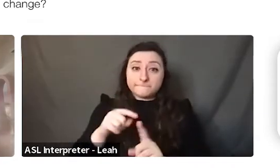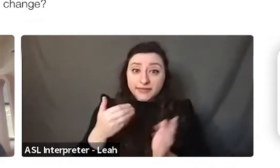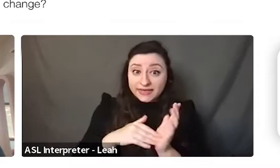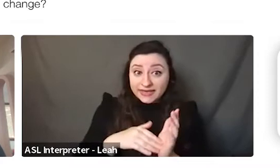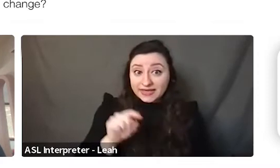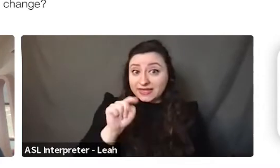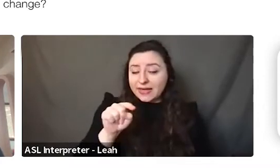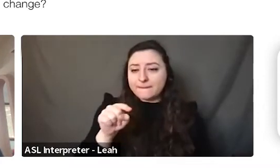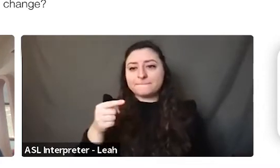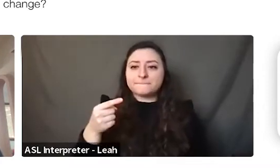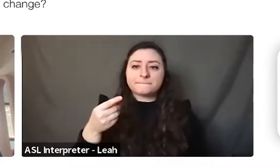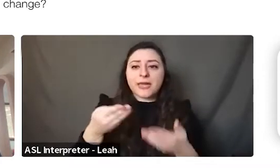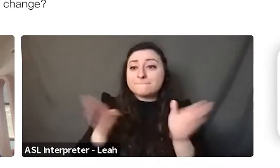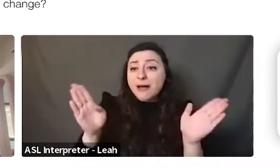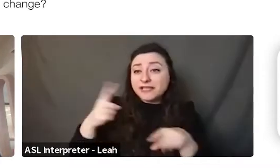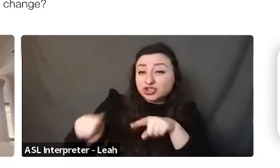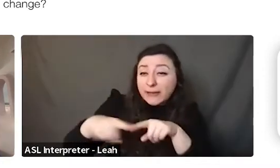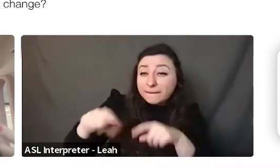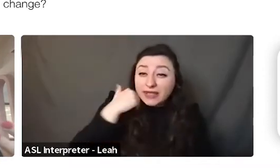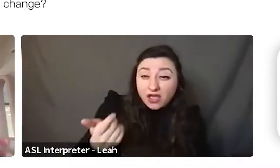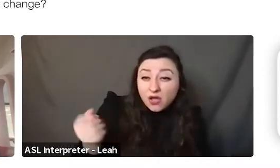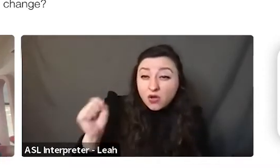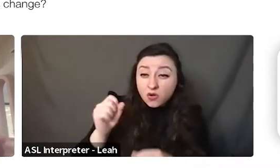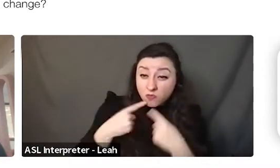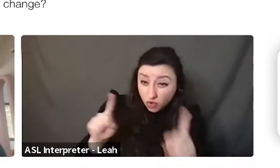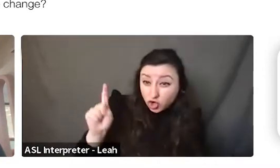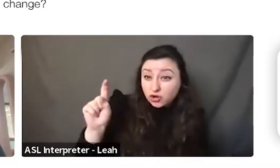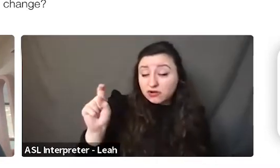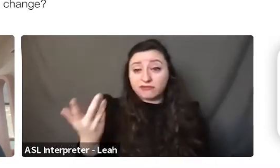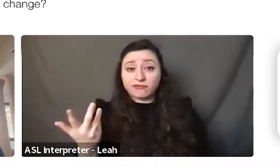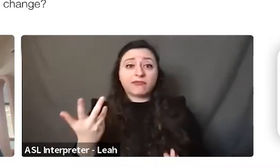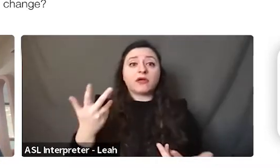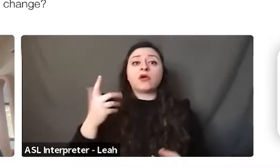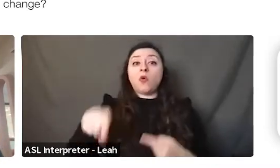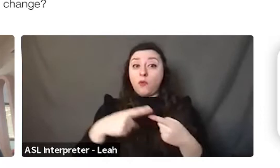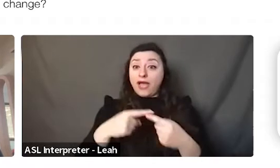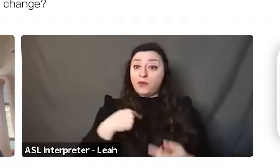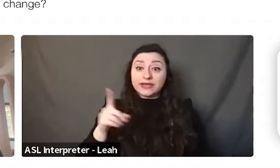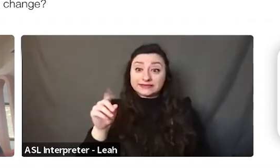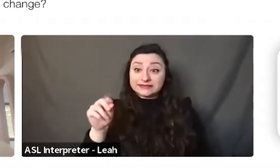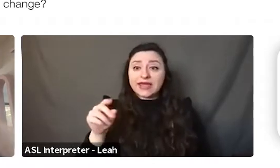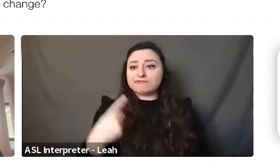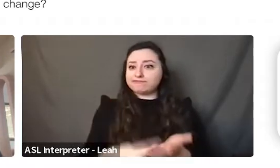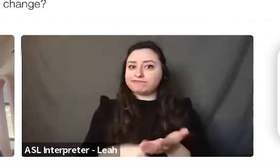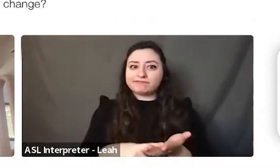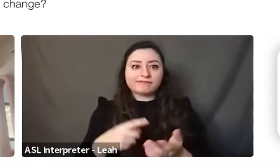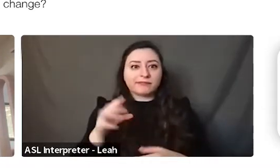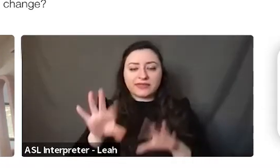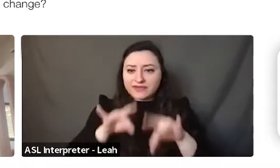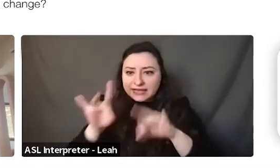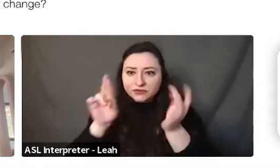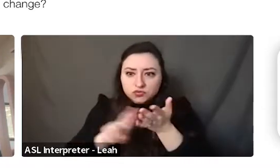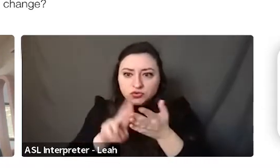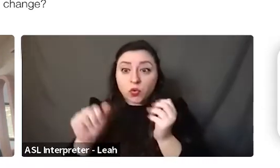the public shaming work, we're going to discuss this again together. When we went and discussed these research findings with